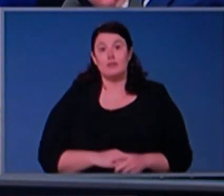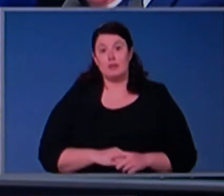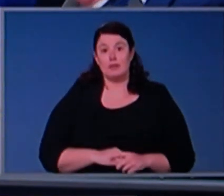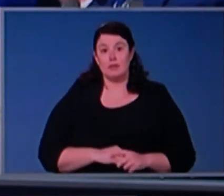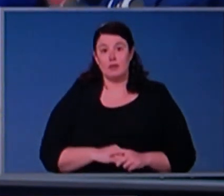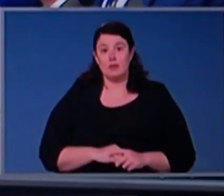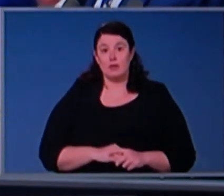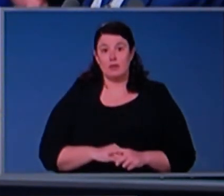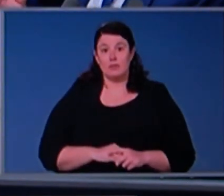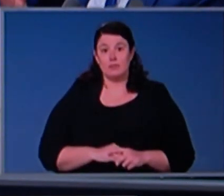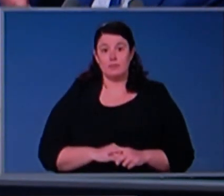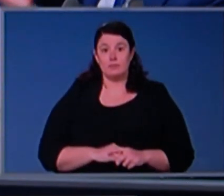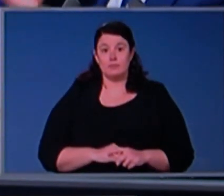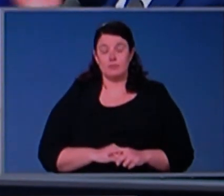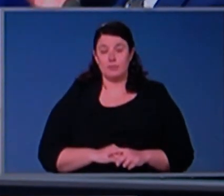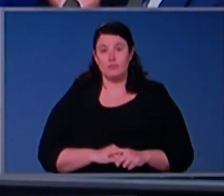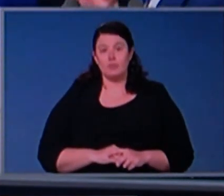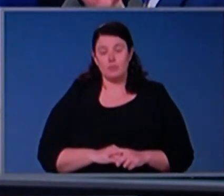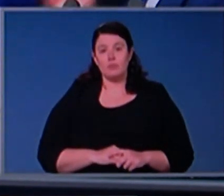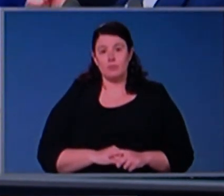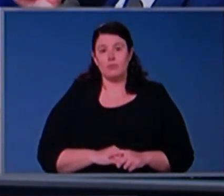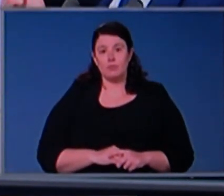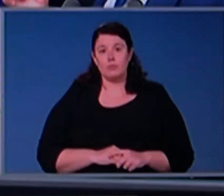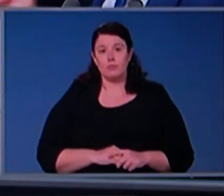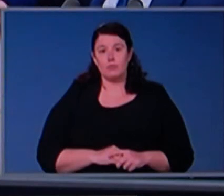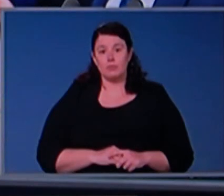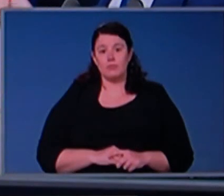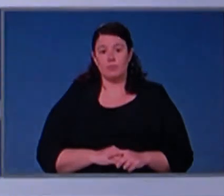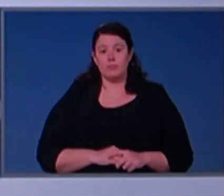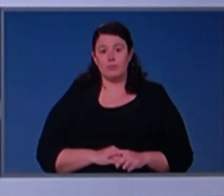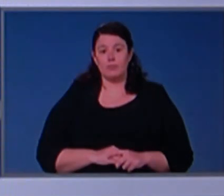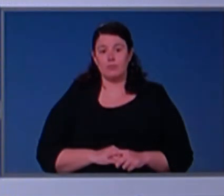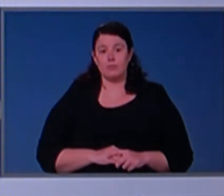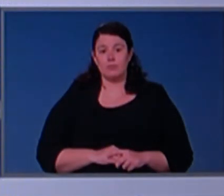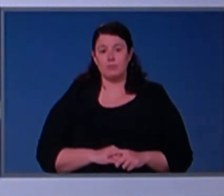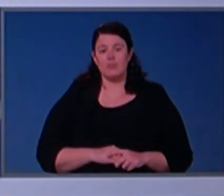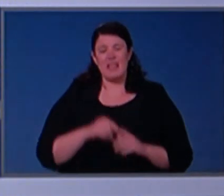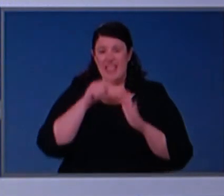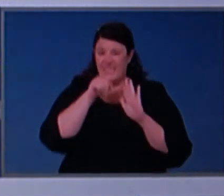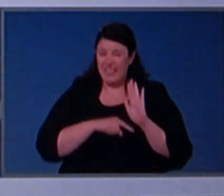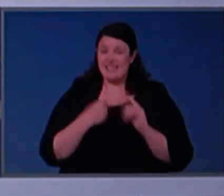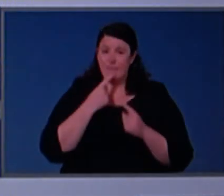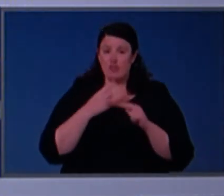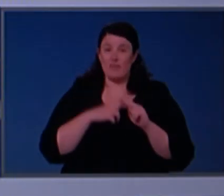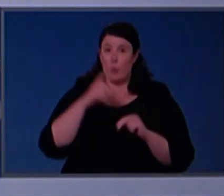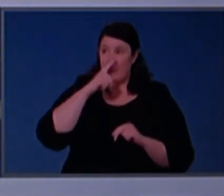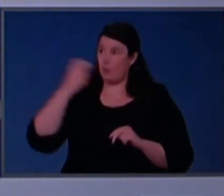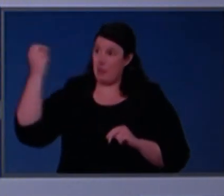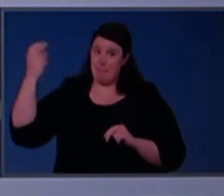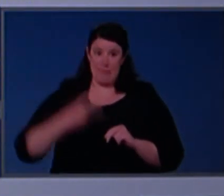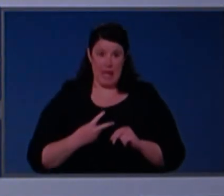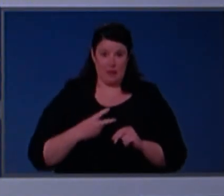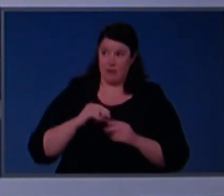changed to account for the new measures we've put in place for return travellers. Because we are now